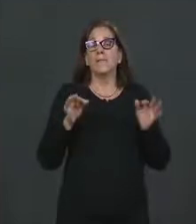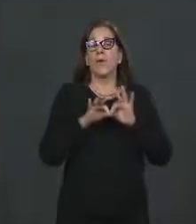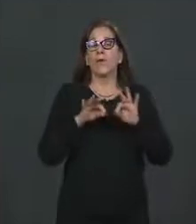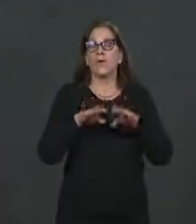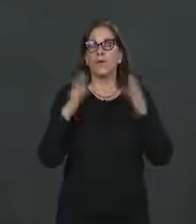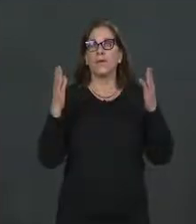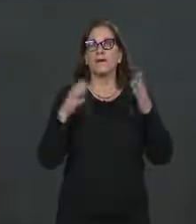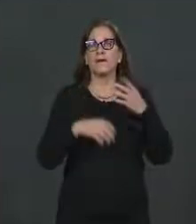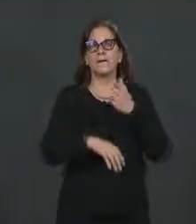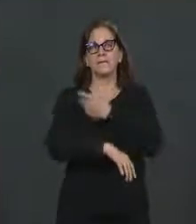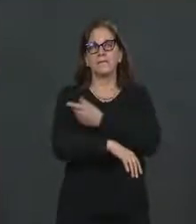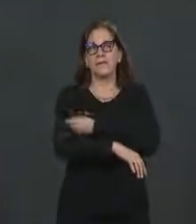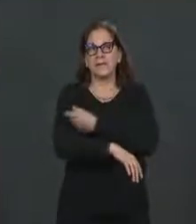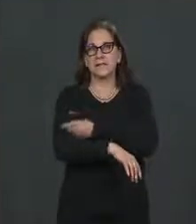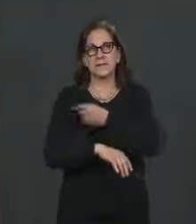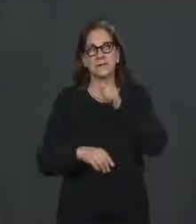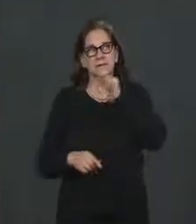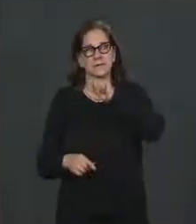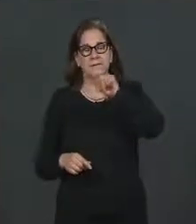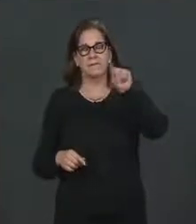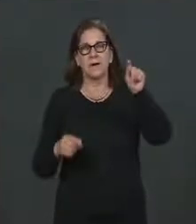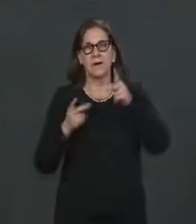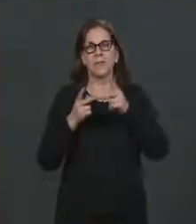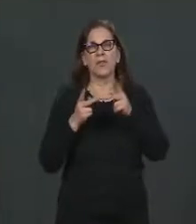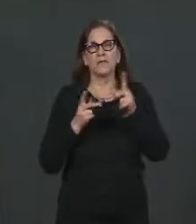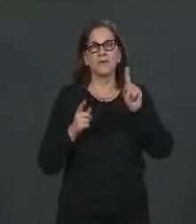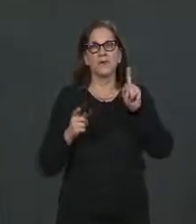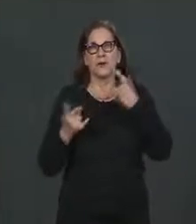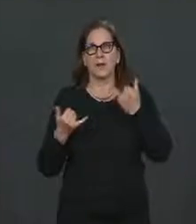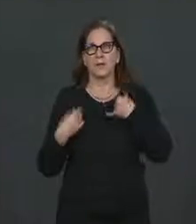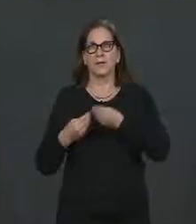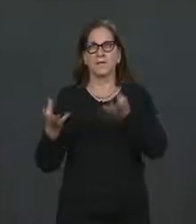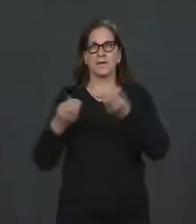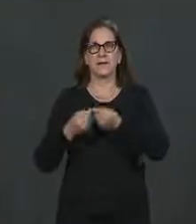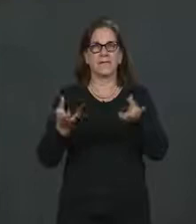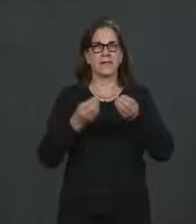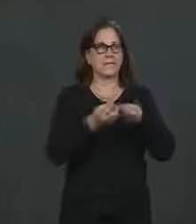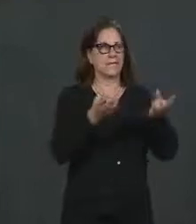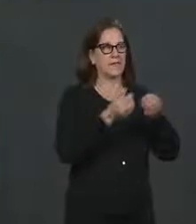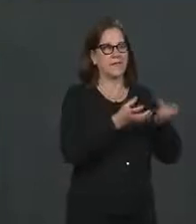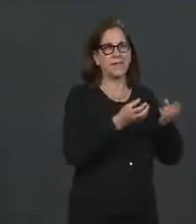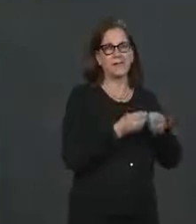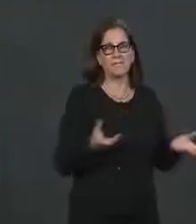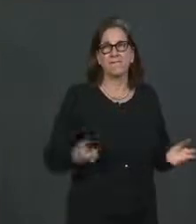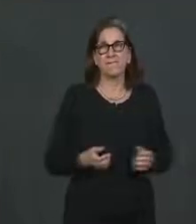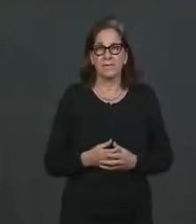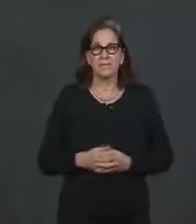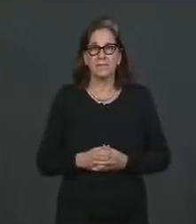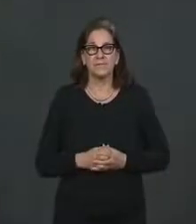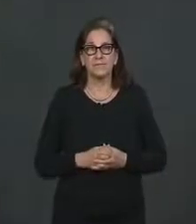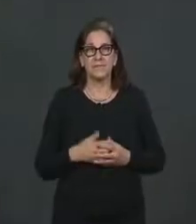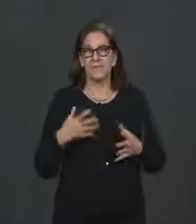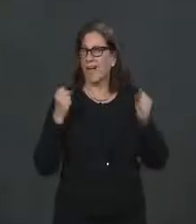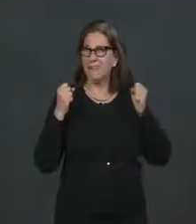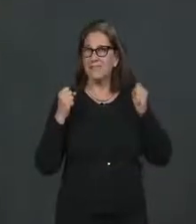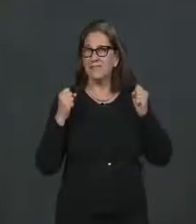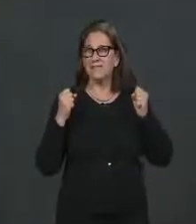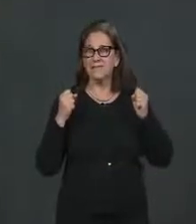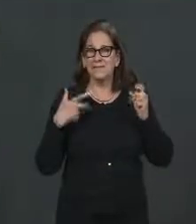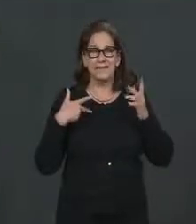1st. But in this race against the rapidly spreading virus, as fast as we are going, we need to go